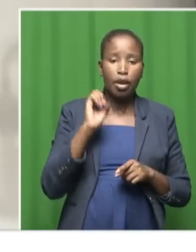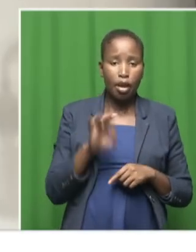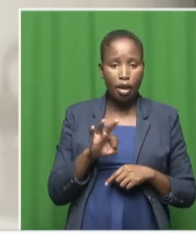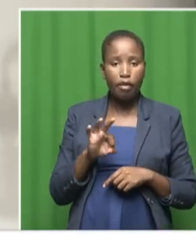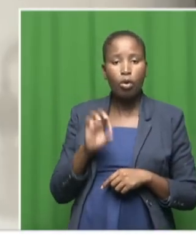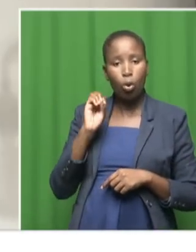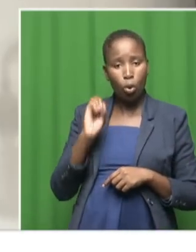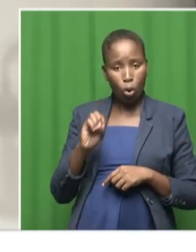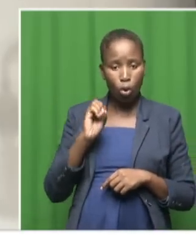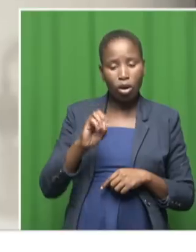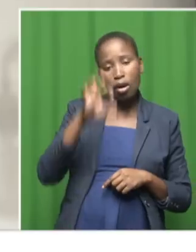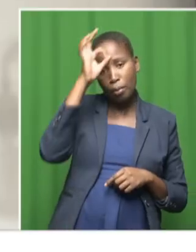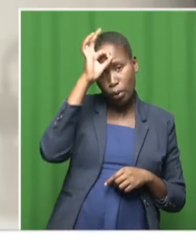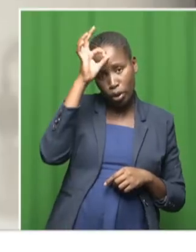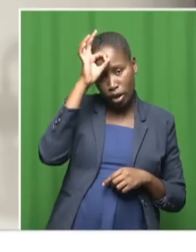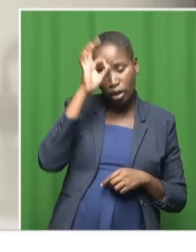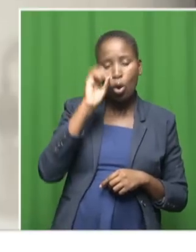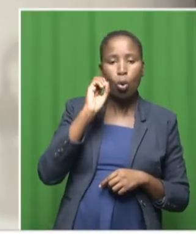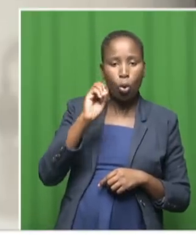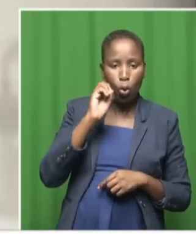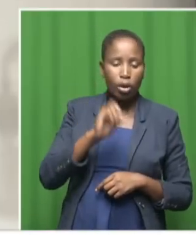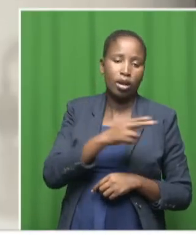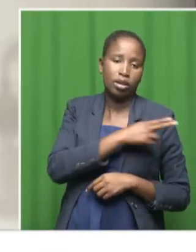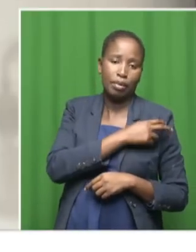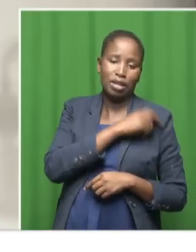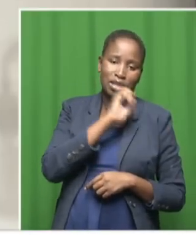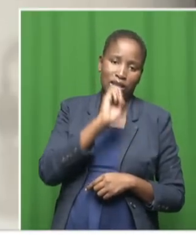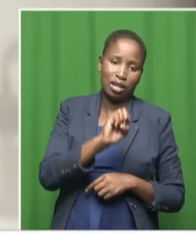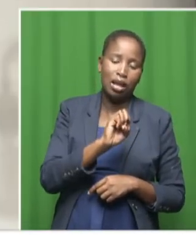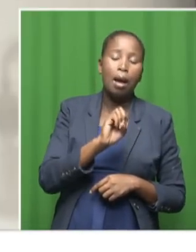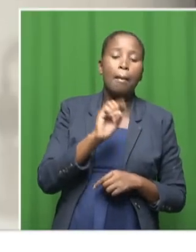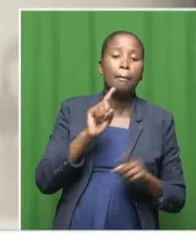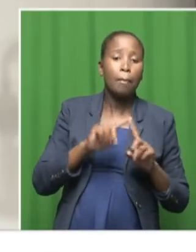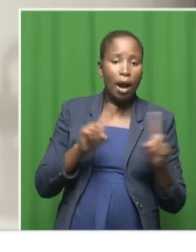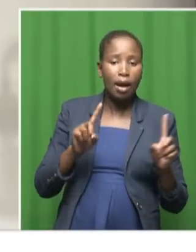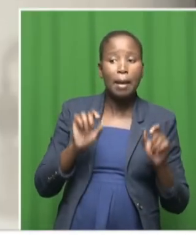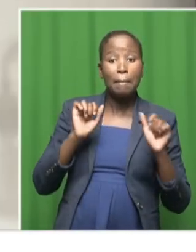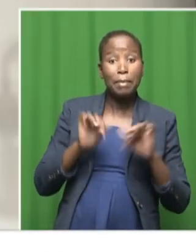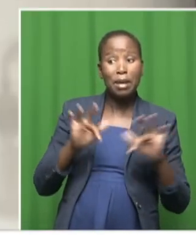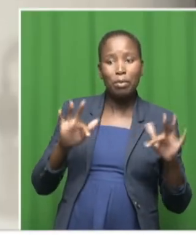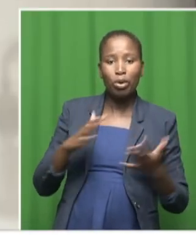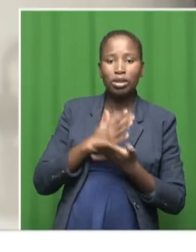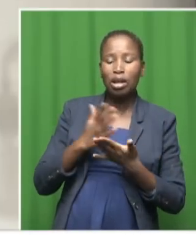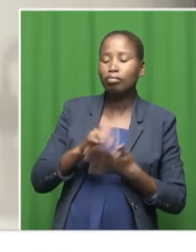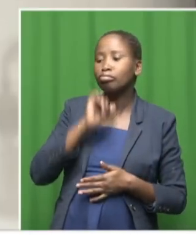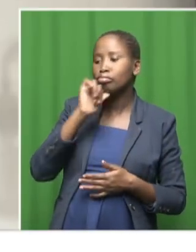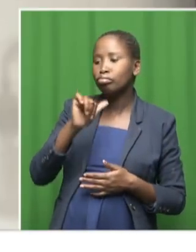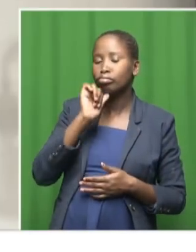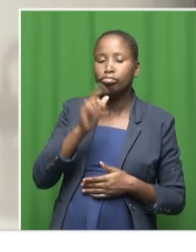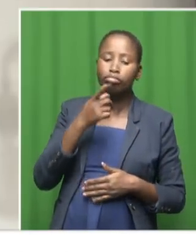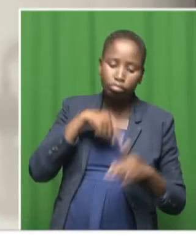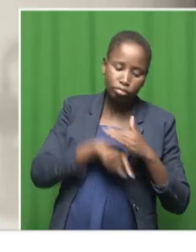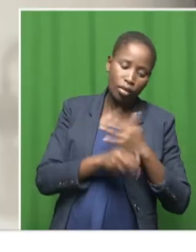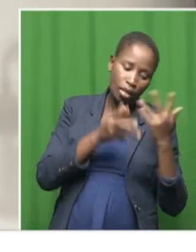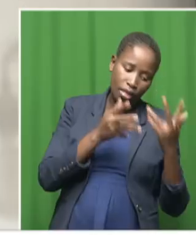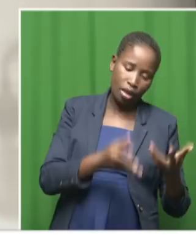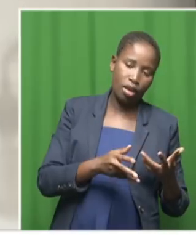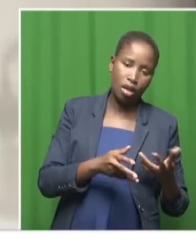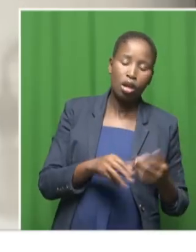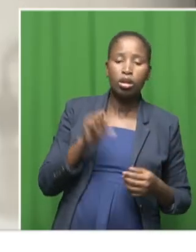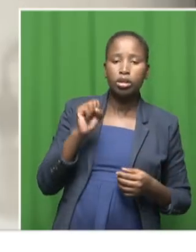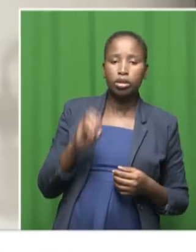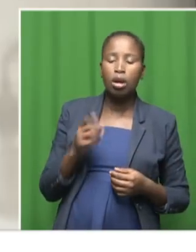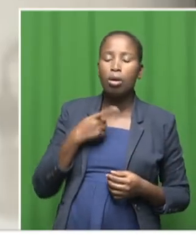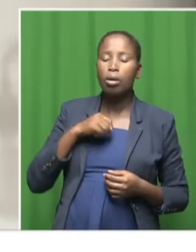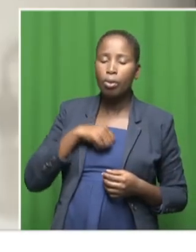law enforcement, there are officials and signage on site, people often still choose to utilize the waterways. And so we really